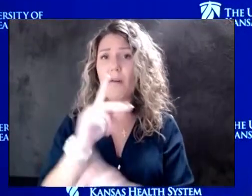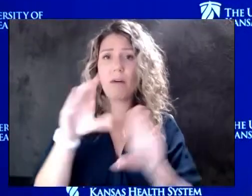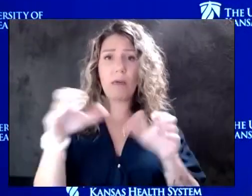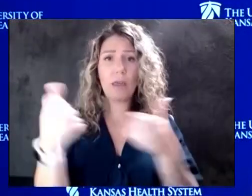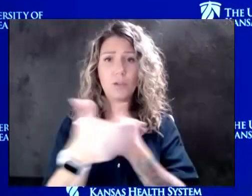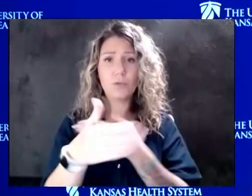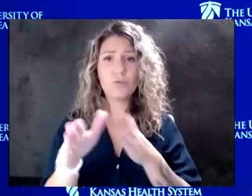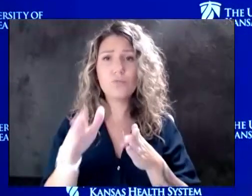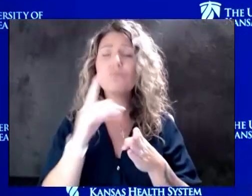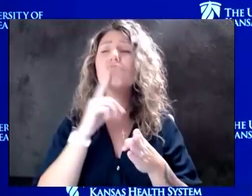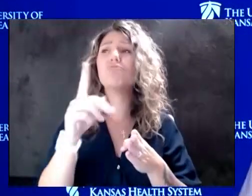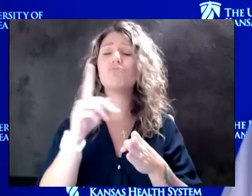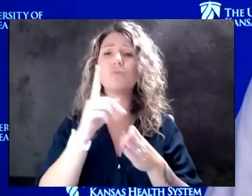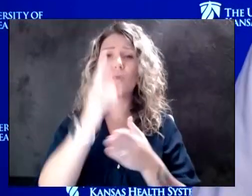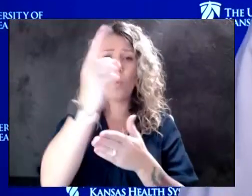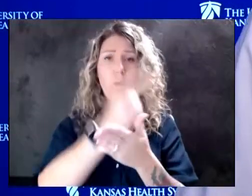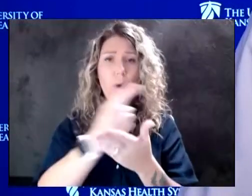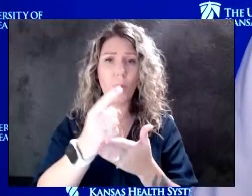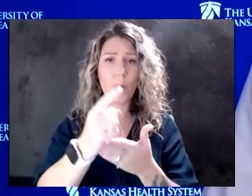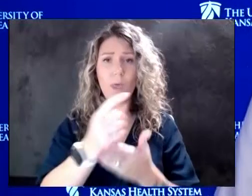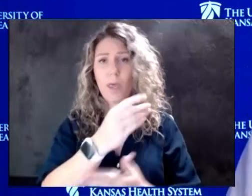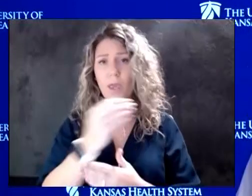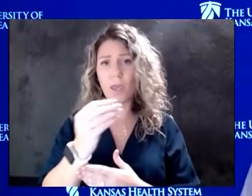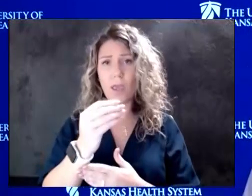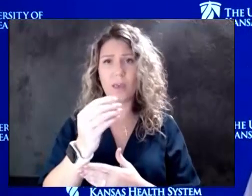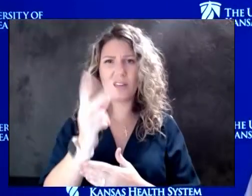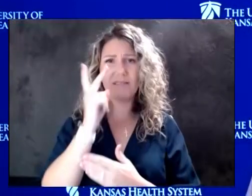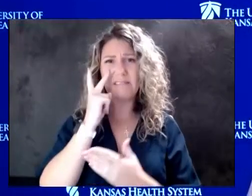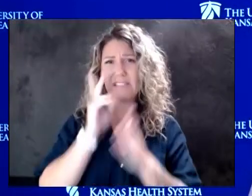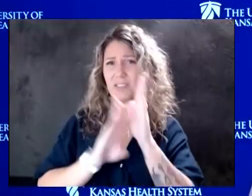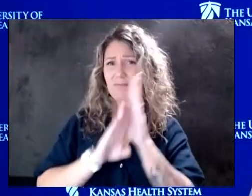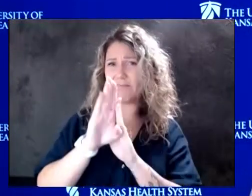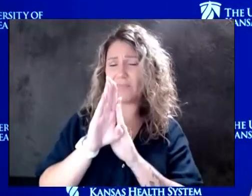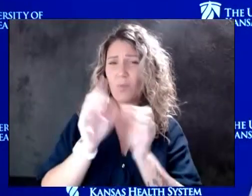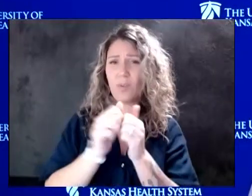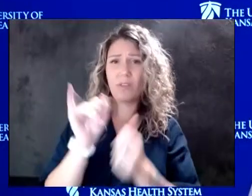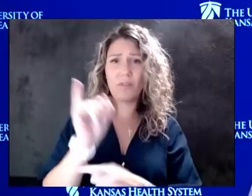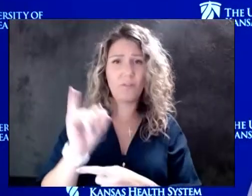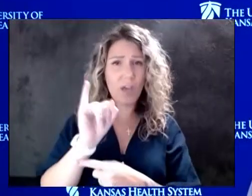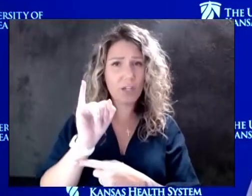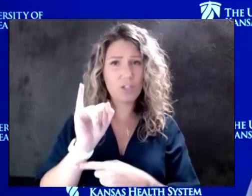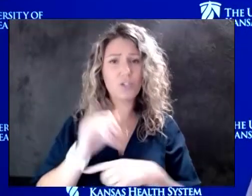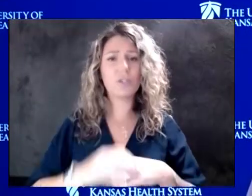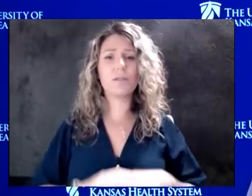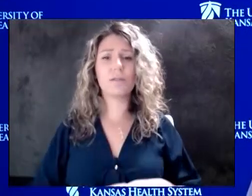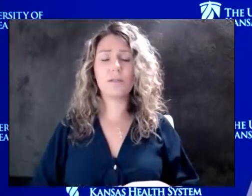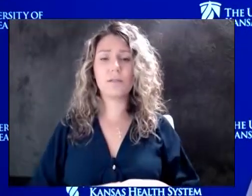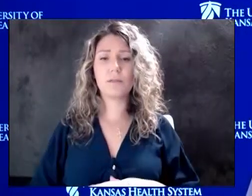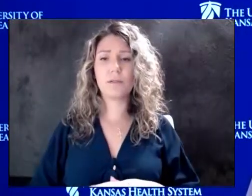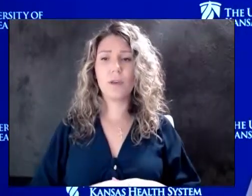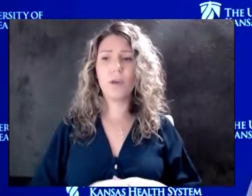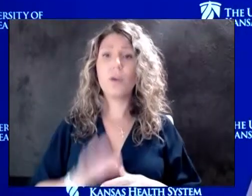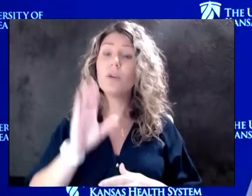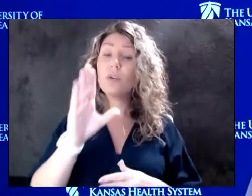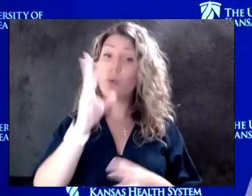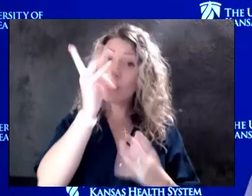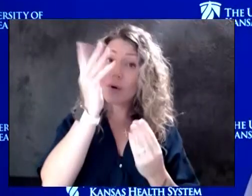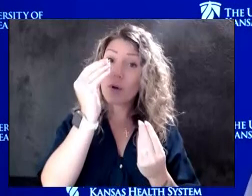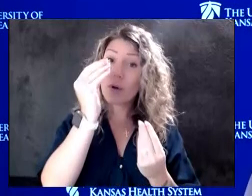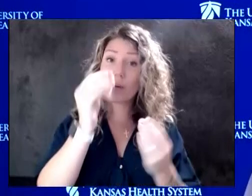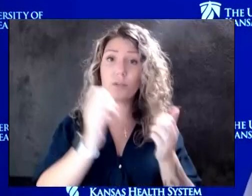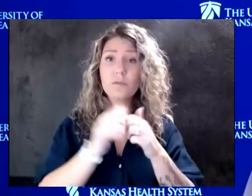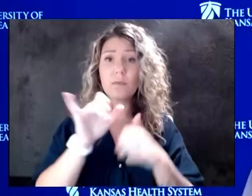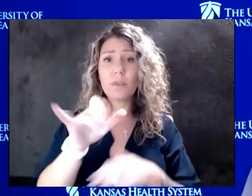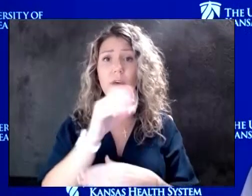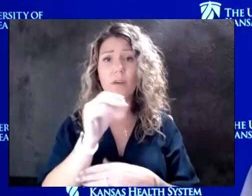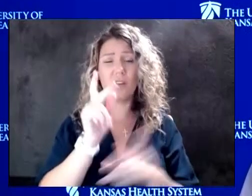week. Even with masks, see a surge in infections, I think it's safe to say. What are your thoughts on that, on what people can do? And